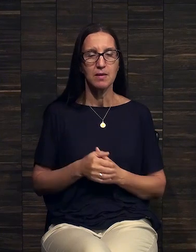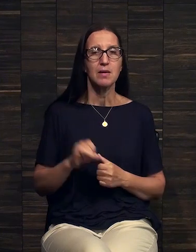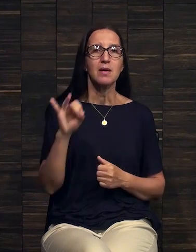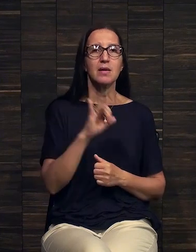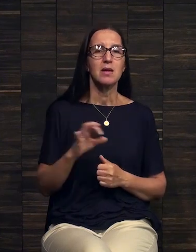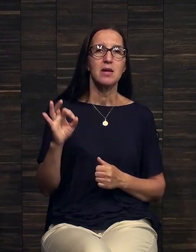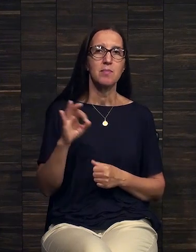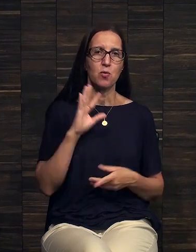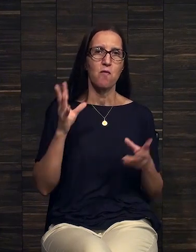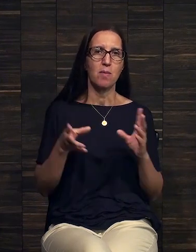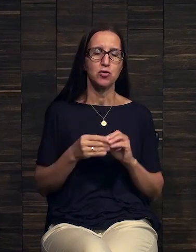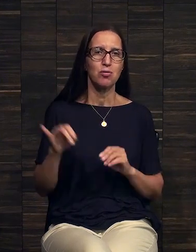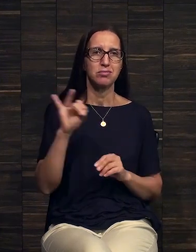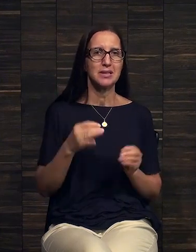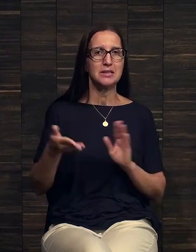comics.